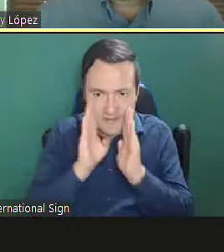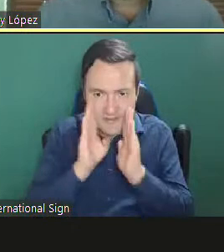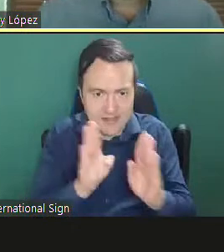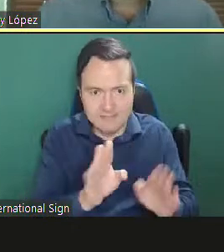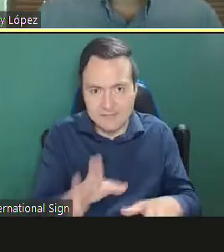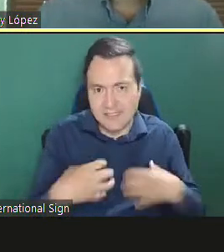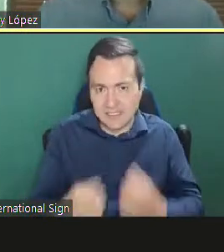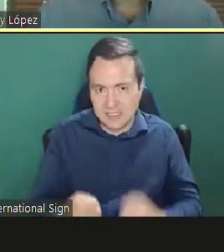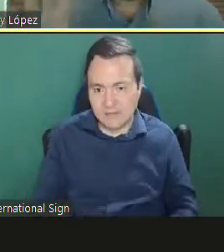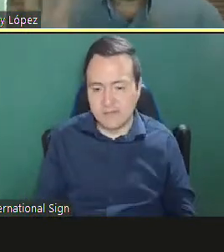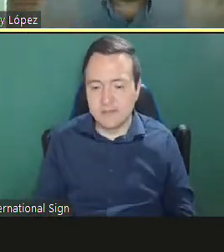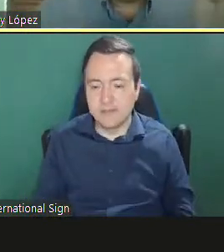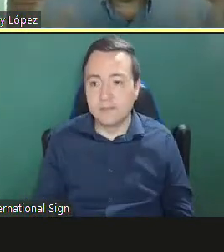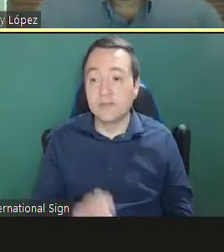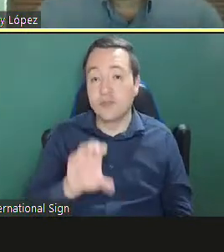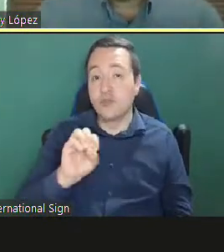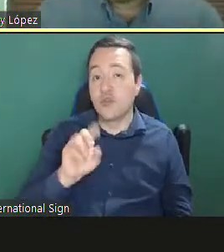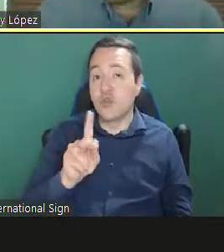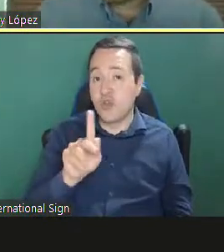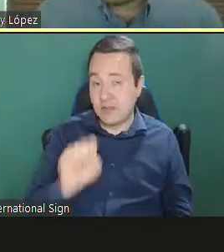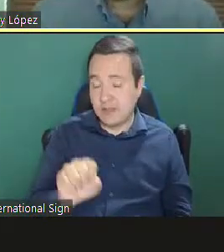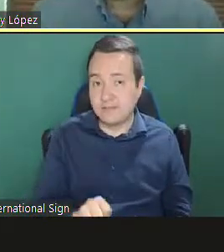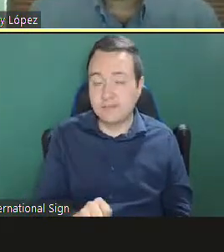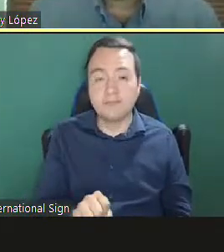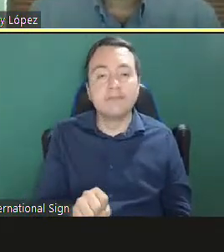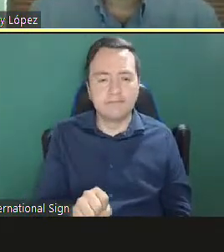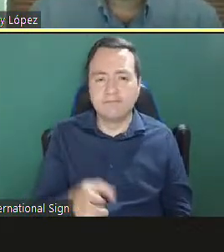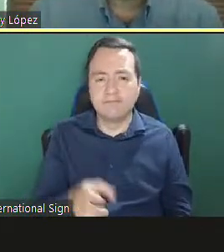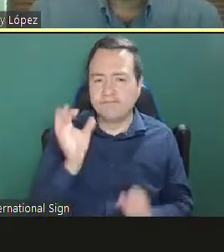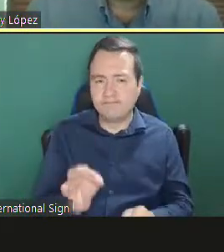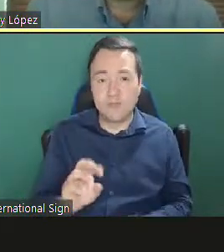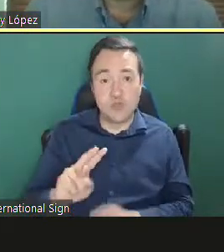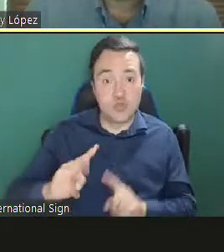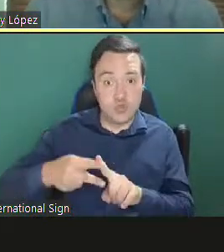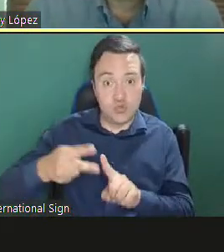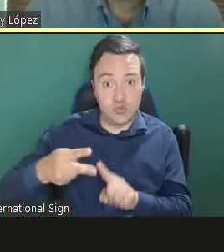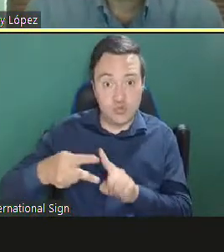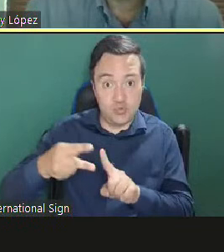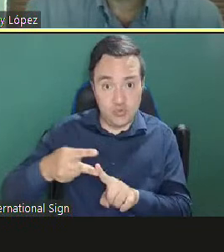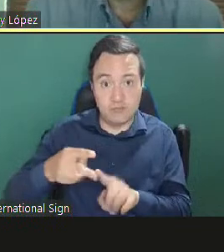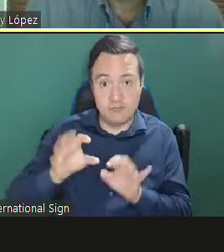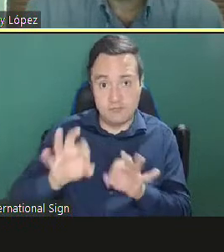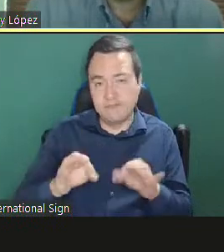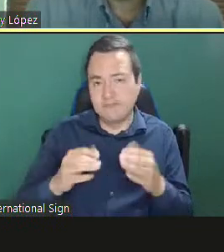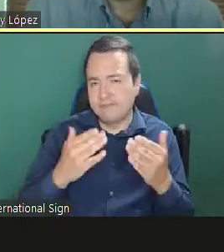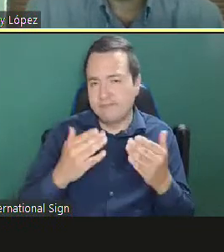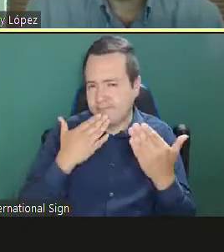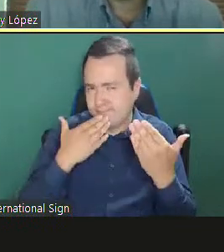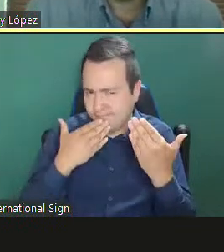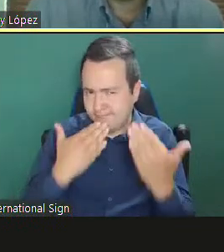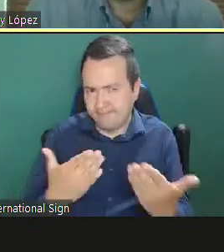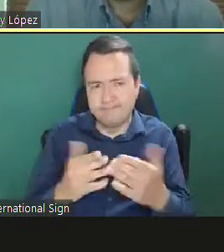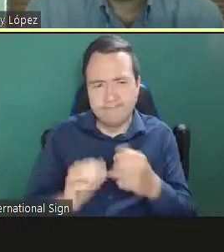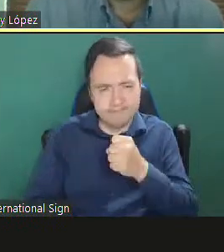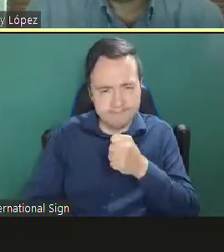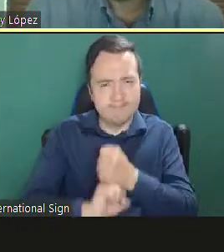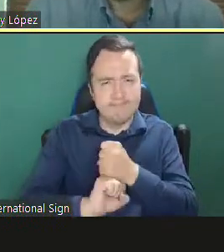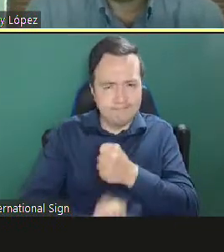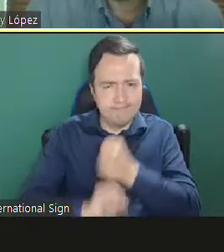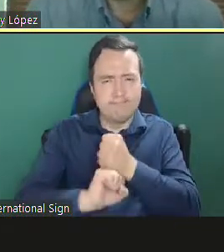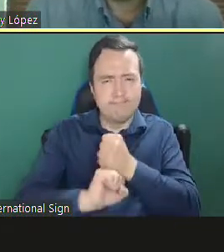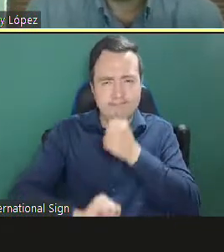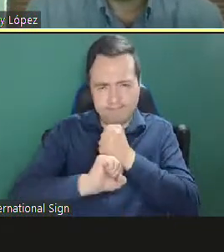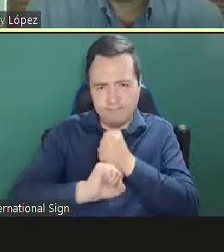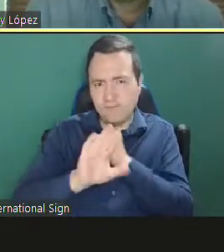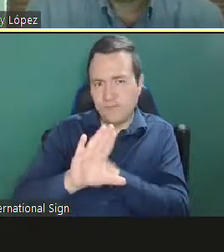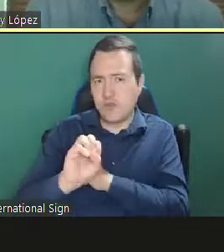changing to a primary healthcare model, which has been promoted by PAHO as well. For both of these, I